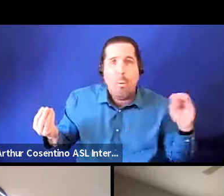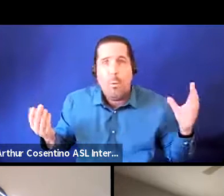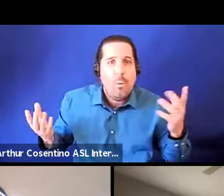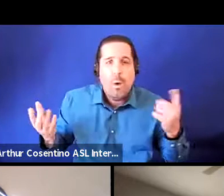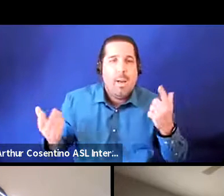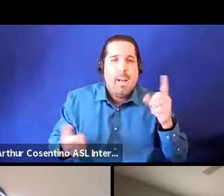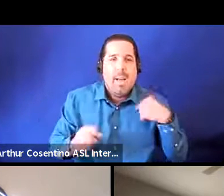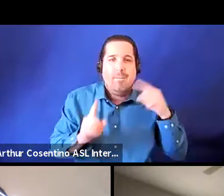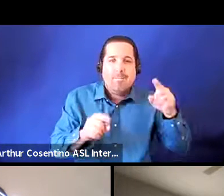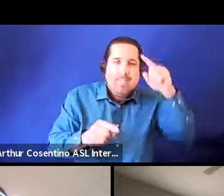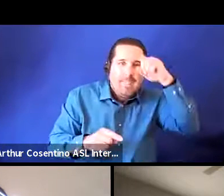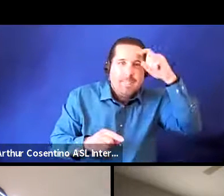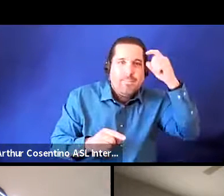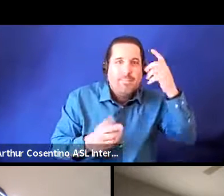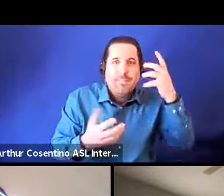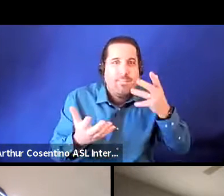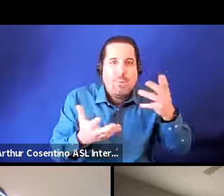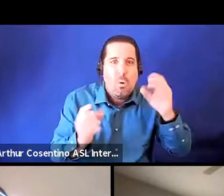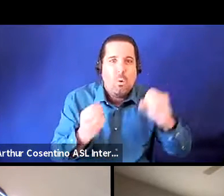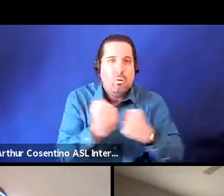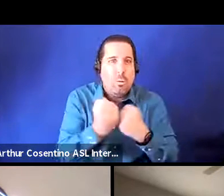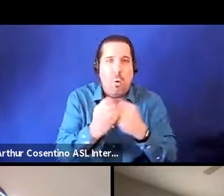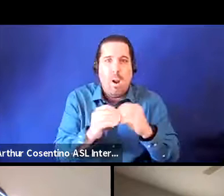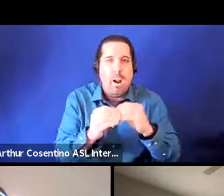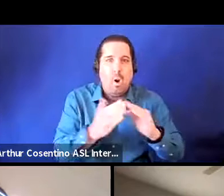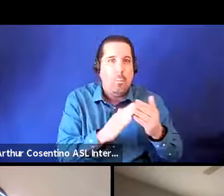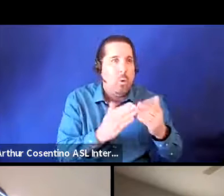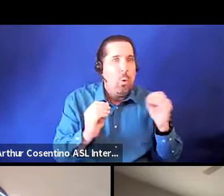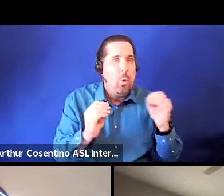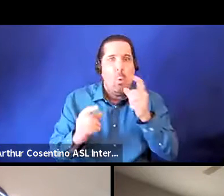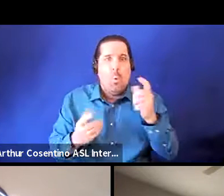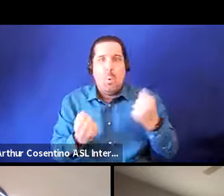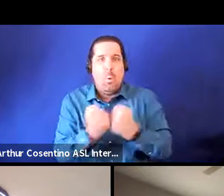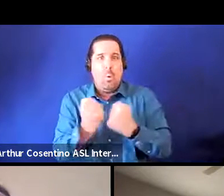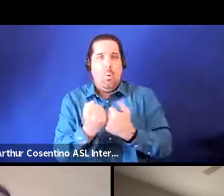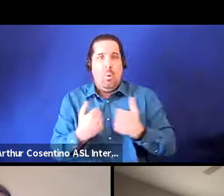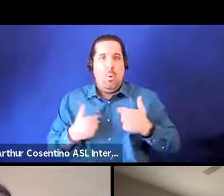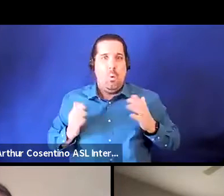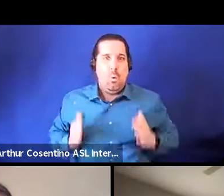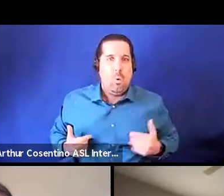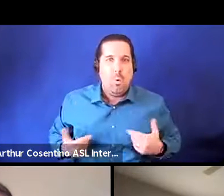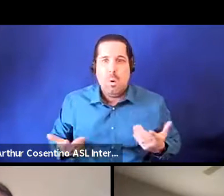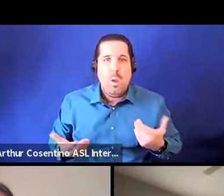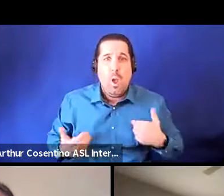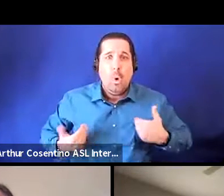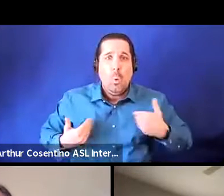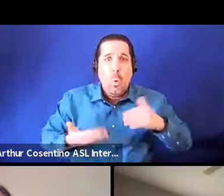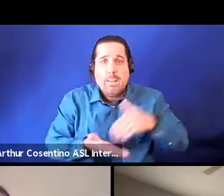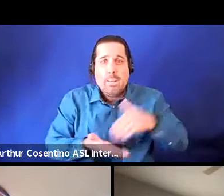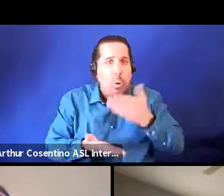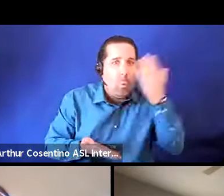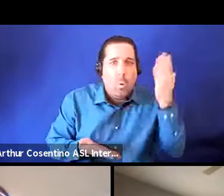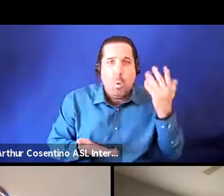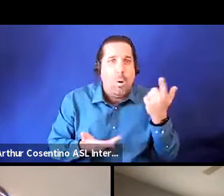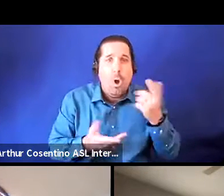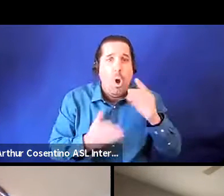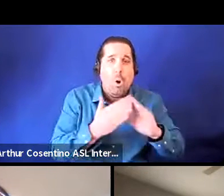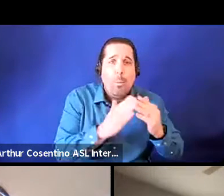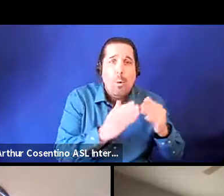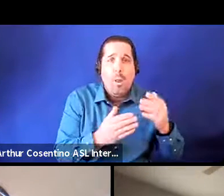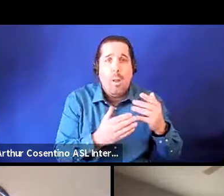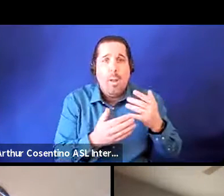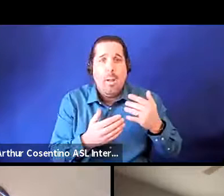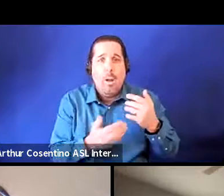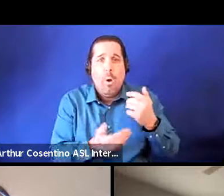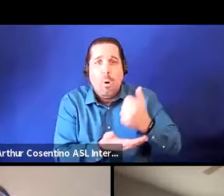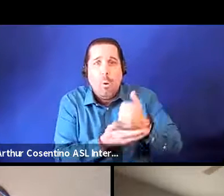summer and there's really no support in the community, right? There's nobody out there for a youth center. There's no community workers, no health worker,